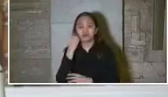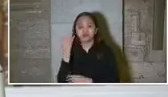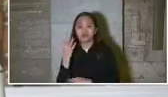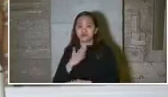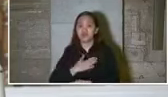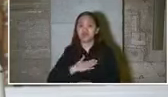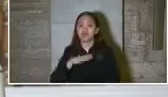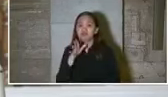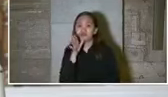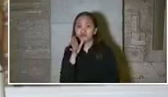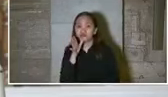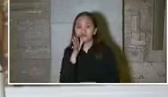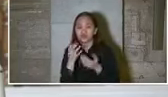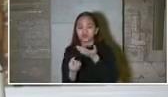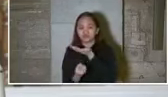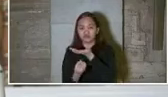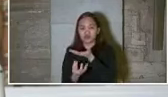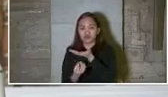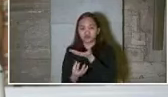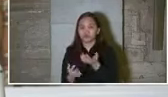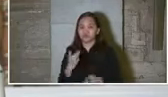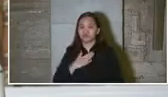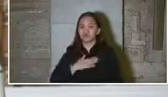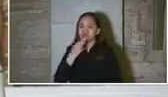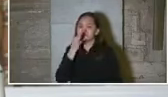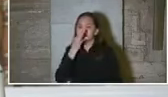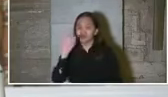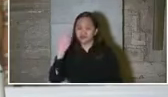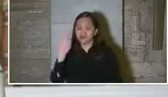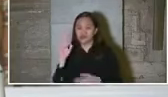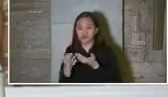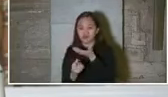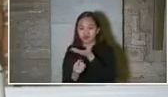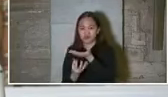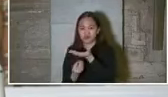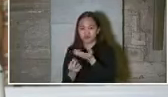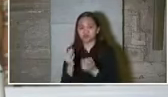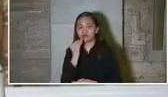nanay ko niluluto ang paborito kong ulam.